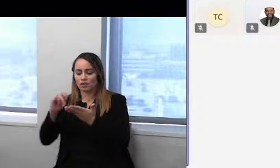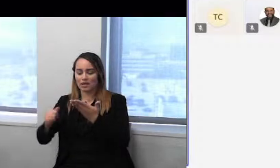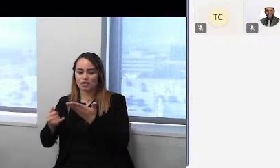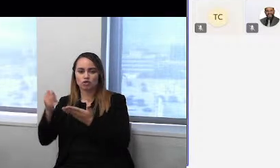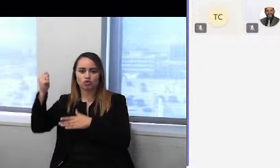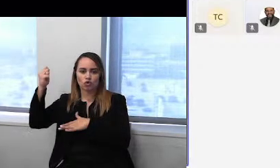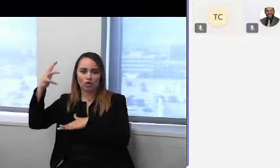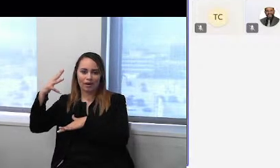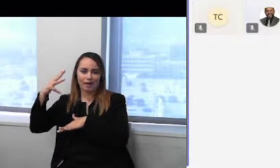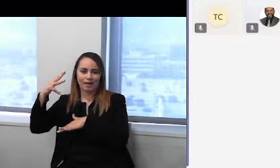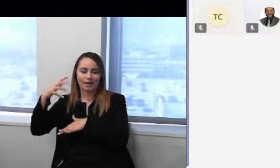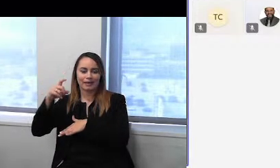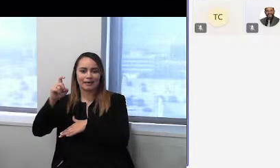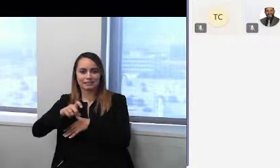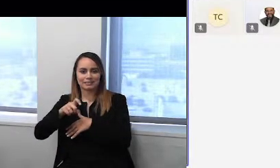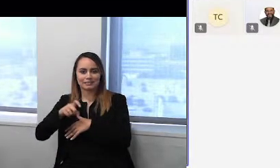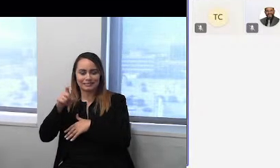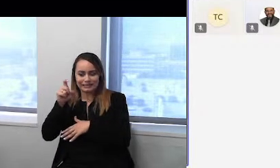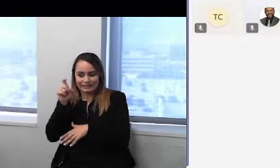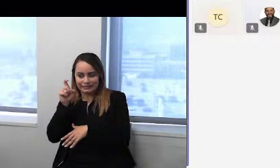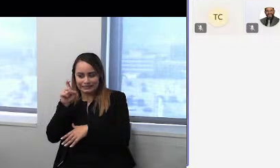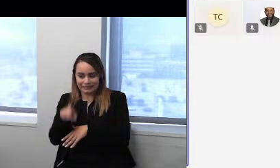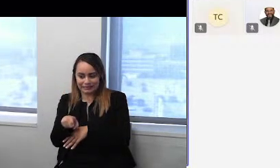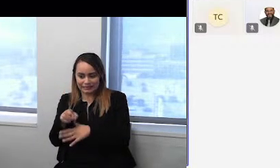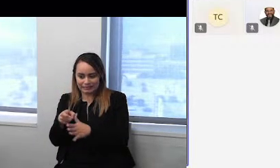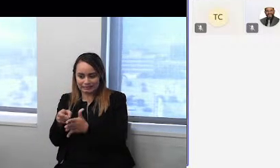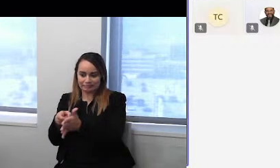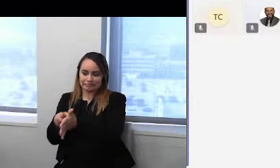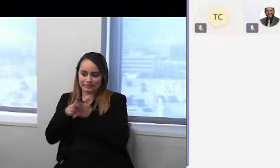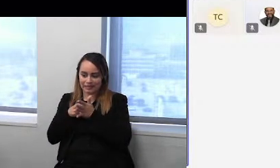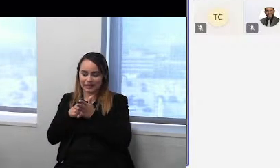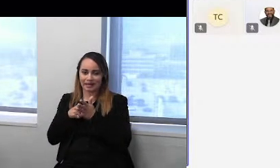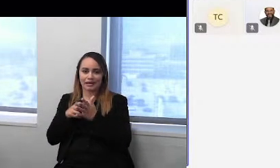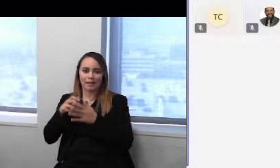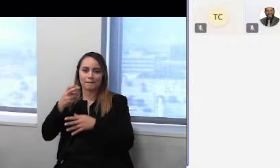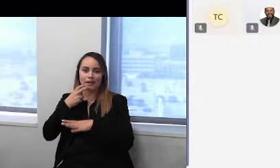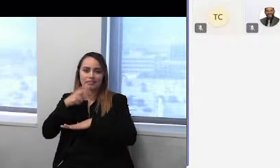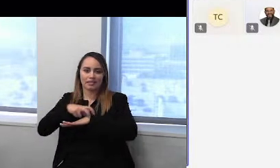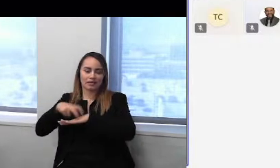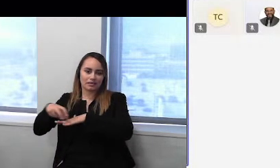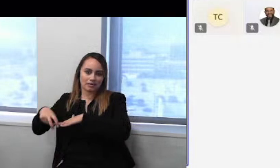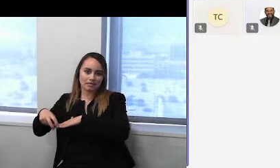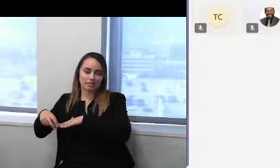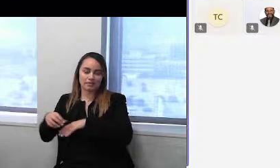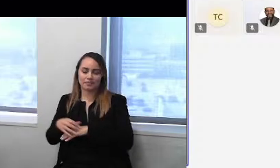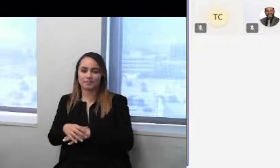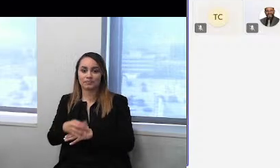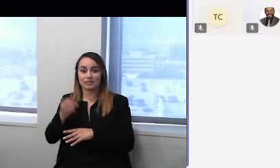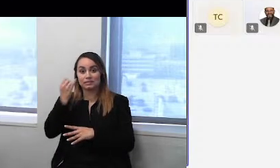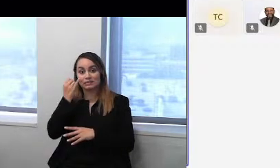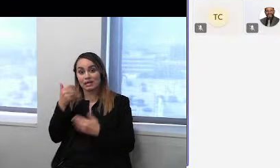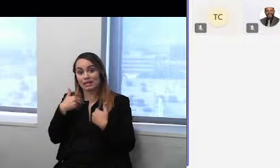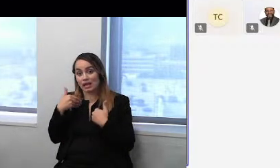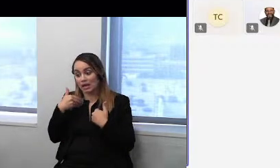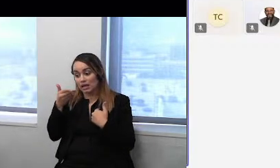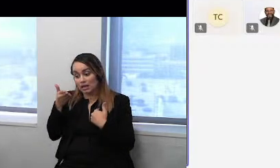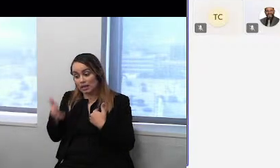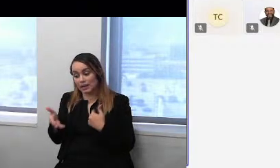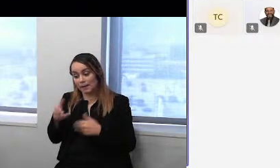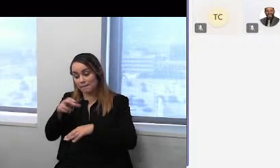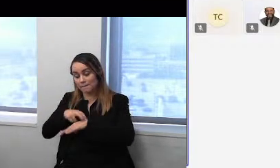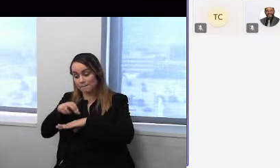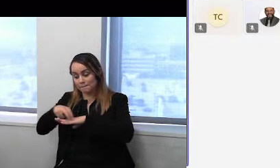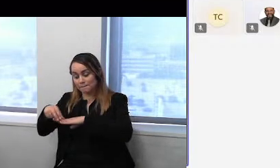storage. And so if you had utility scale battery storage that replaced the